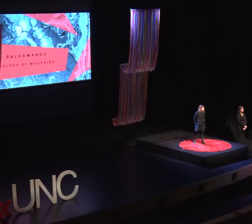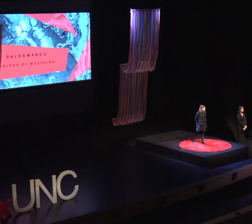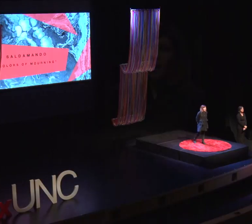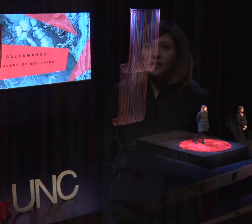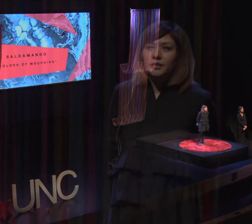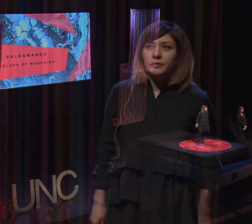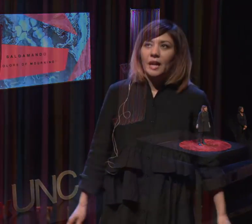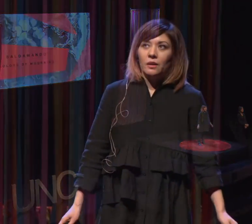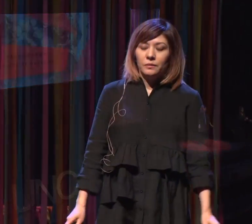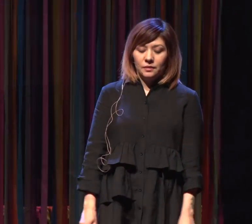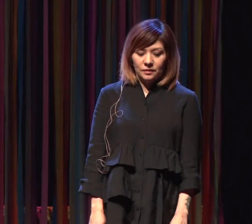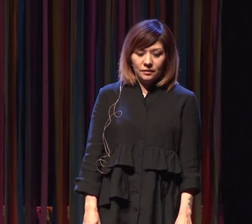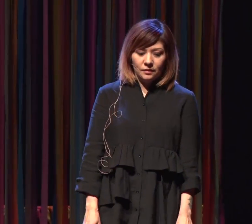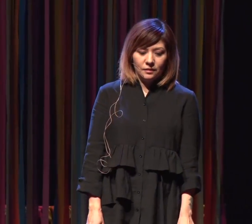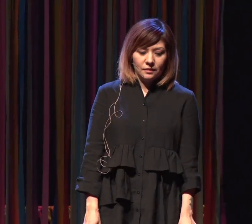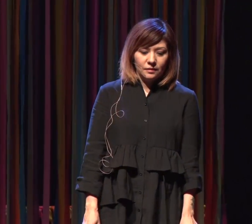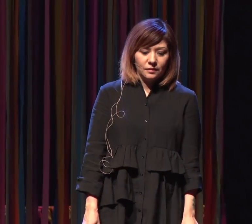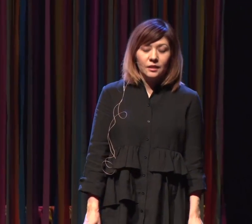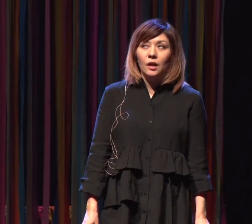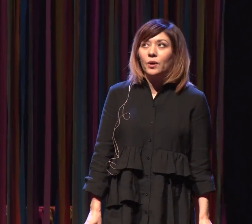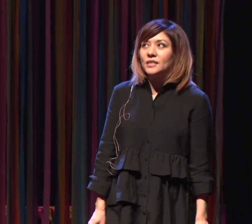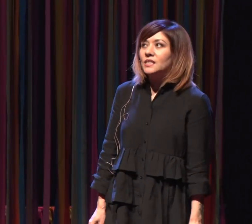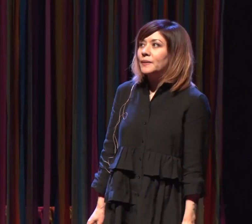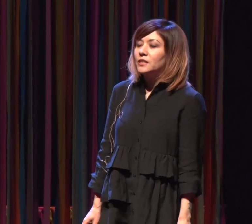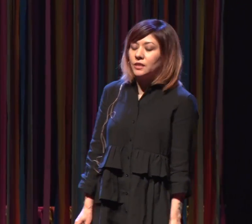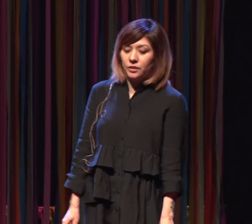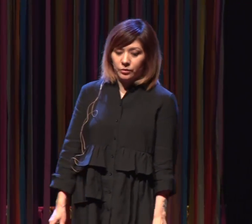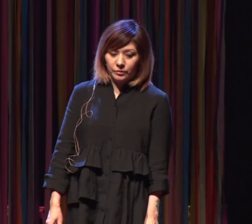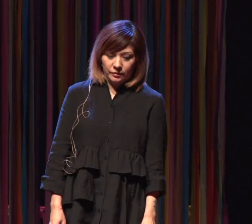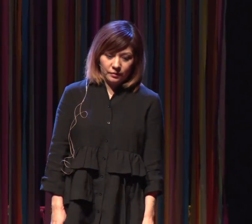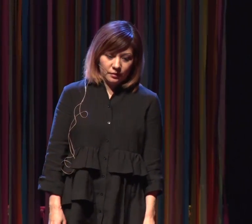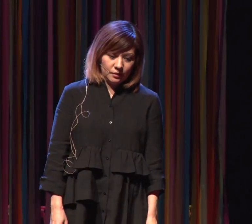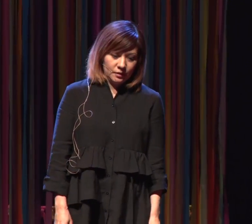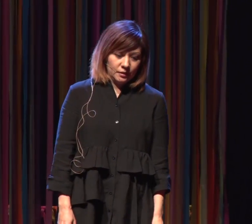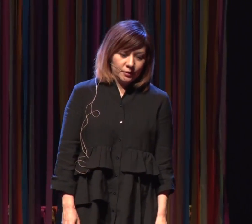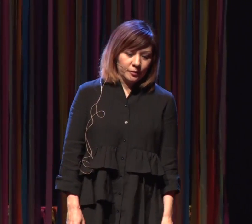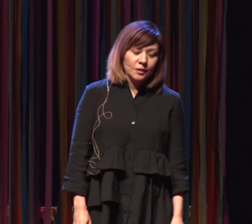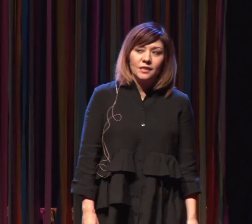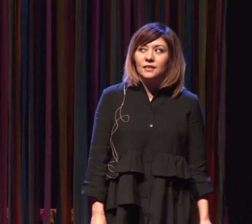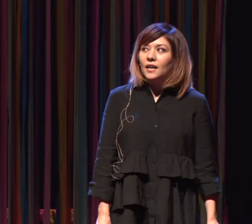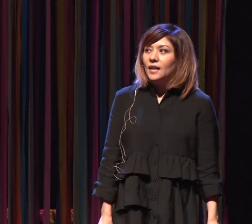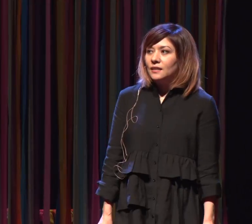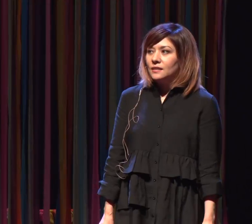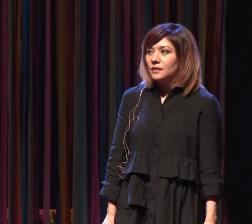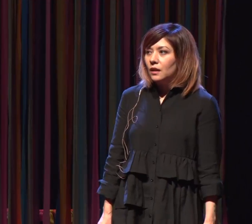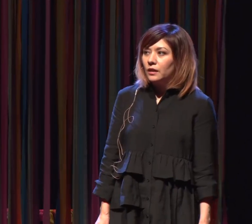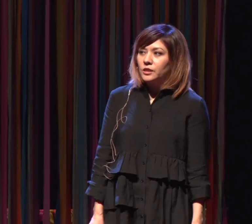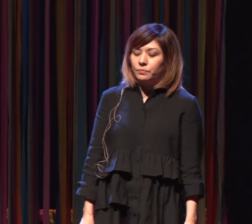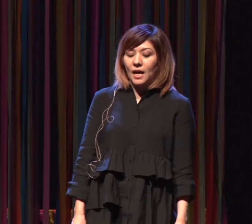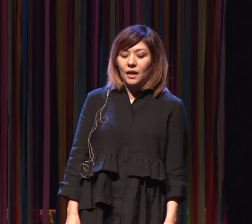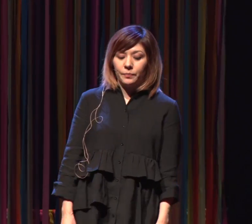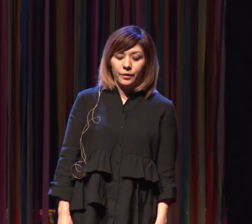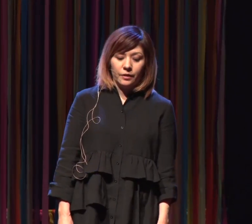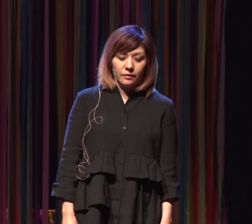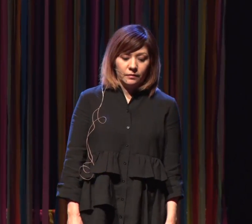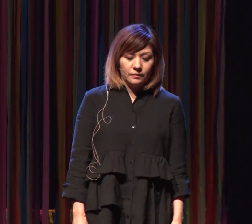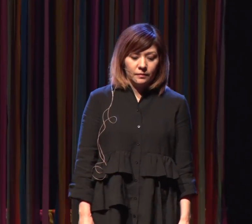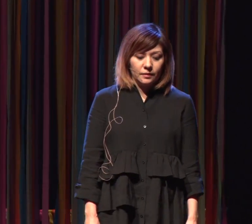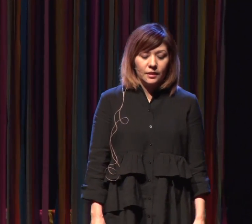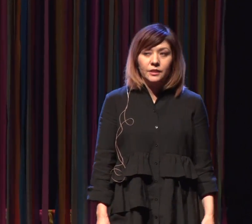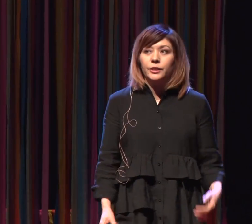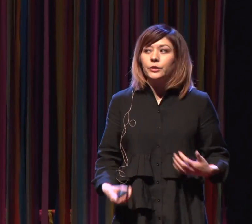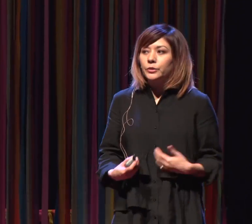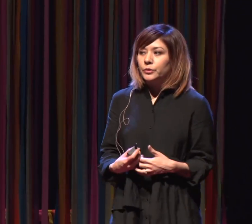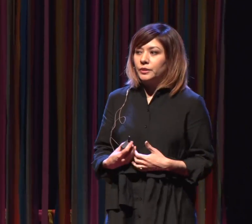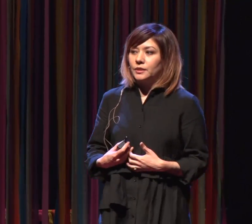They're lining up behind you now. They all want to speak to you. First in line is a large black bird.